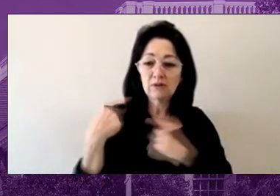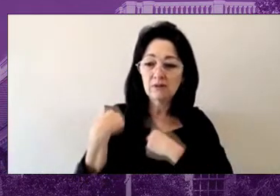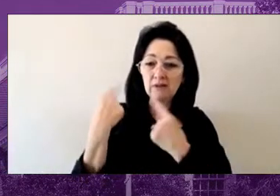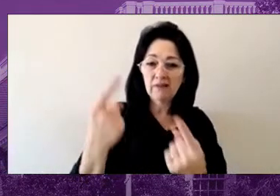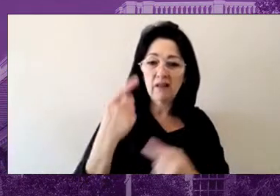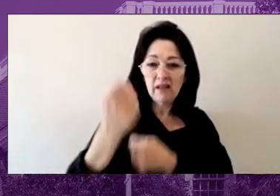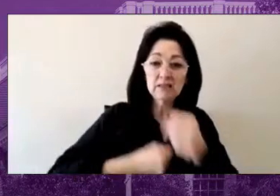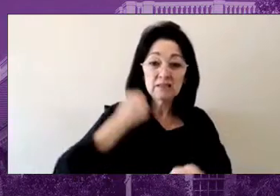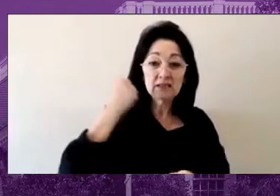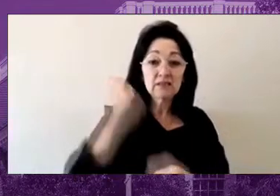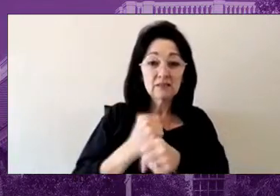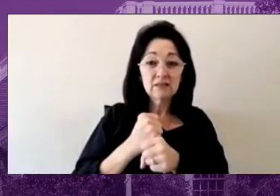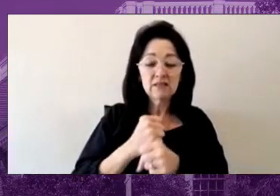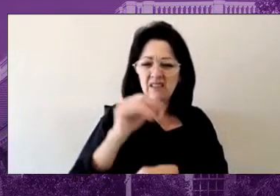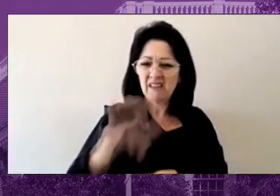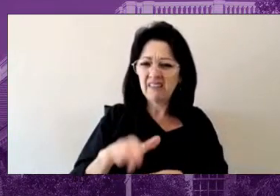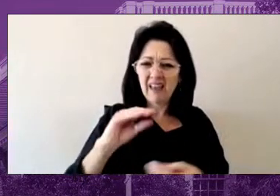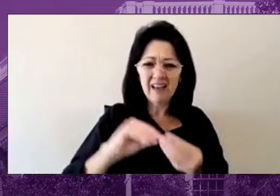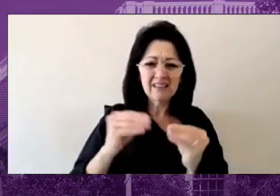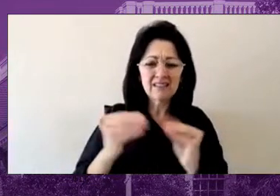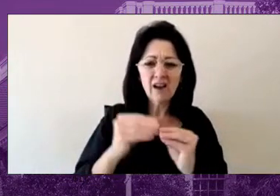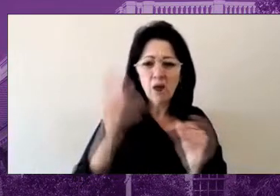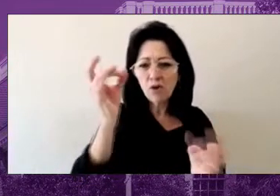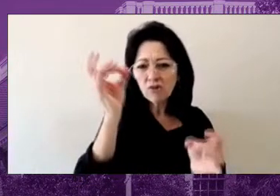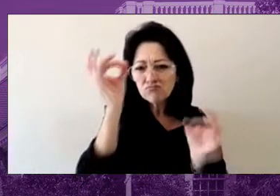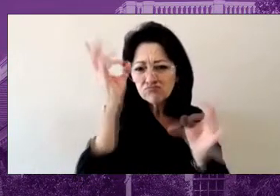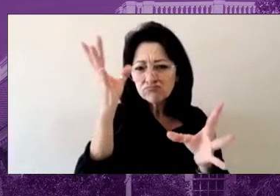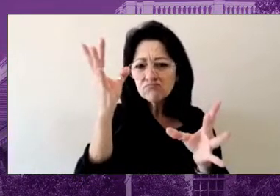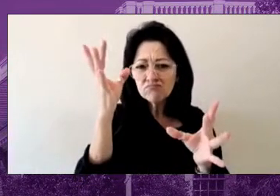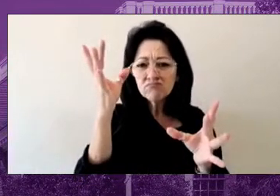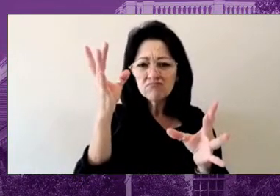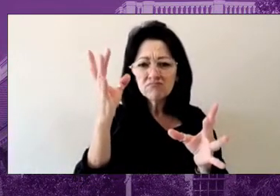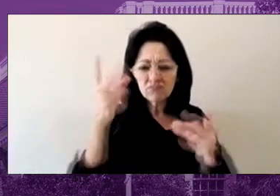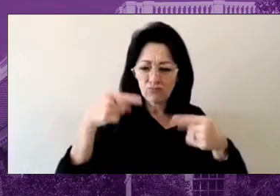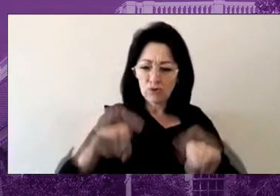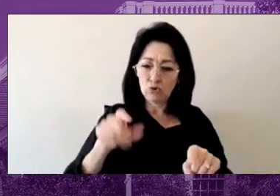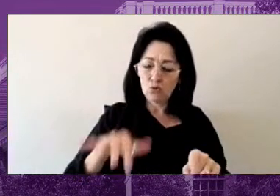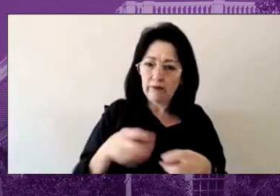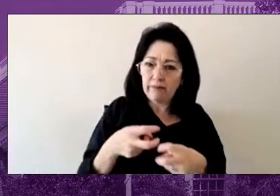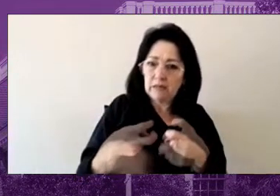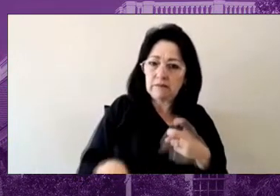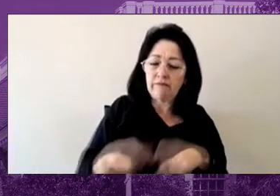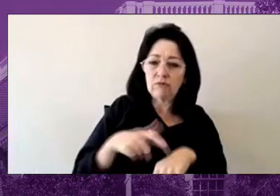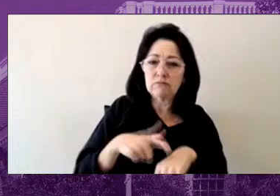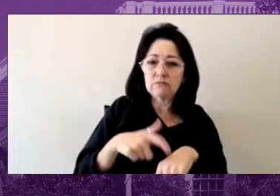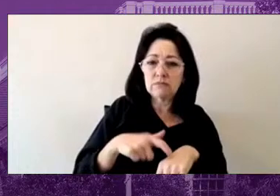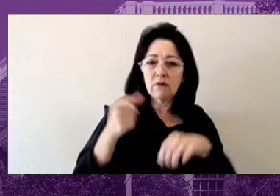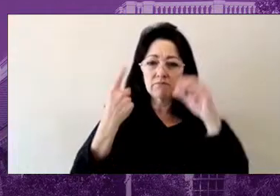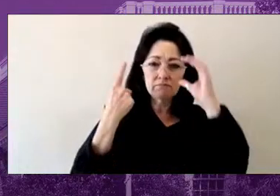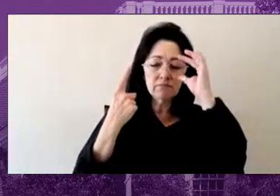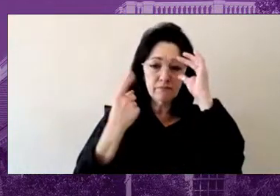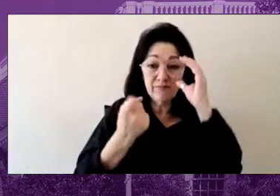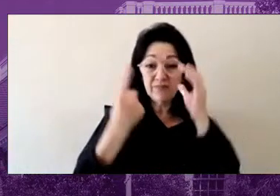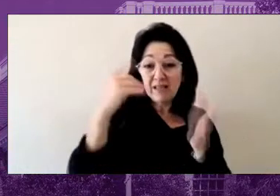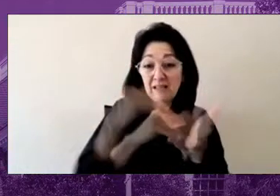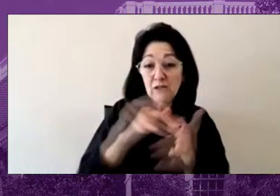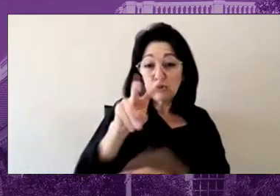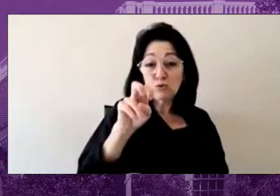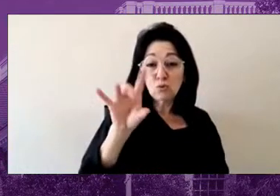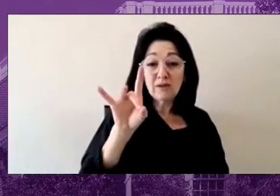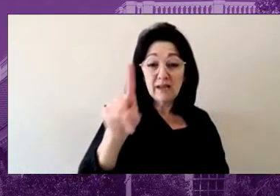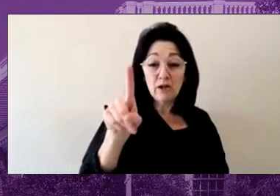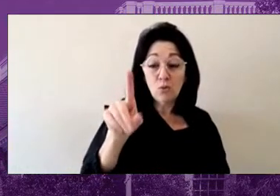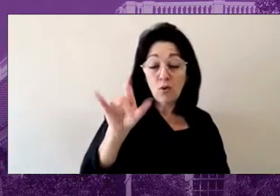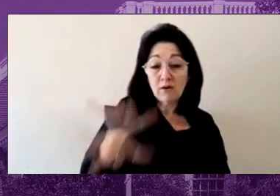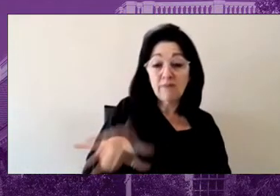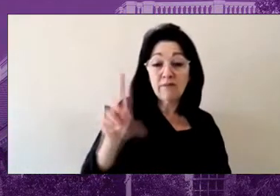is just an incredible number, again, during this very difficult time. And whereas 11,281 of the domestic